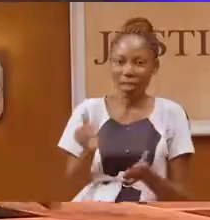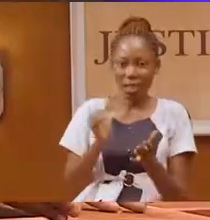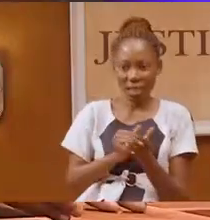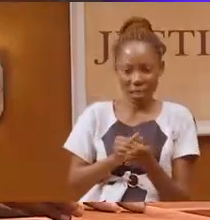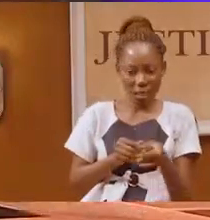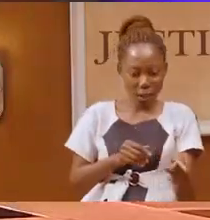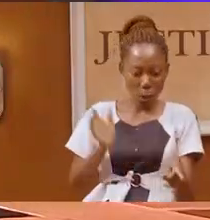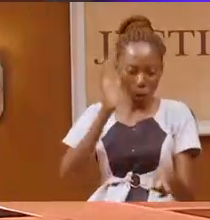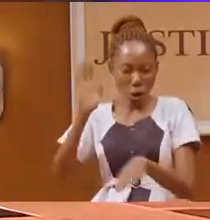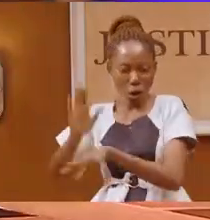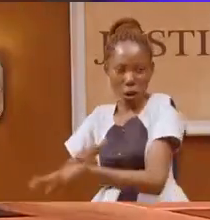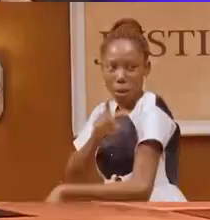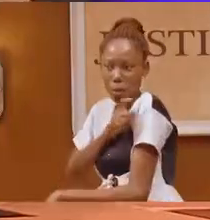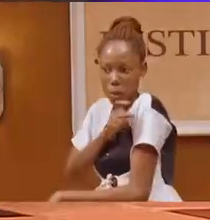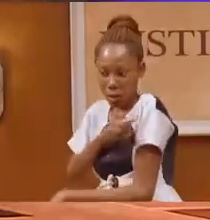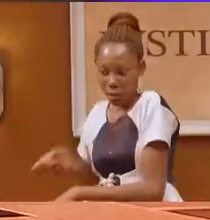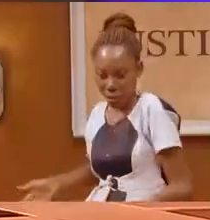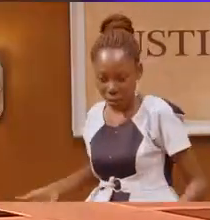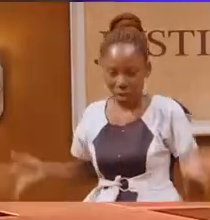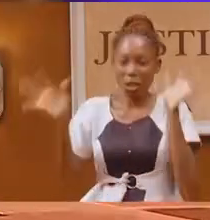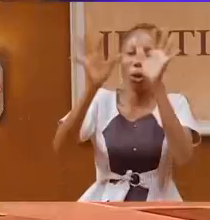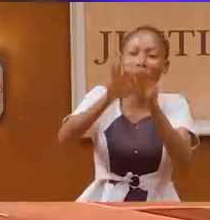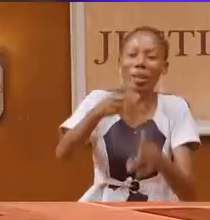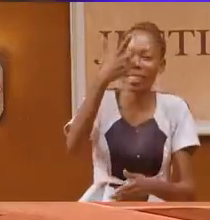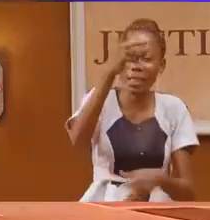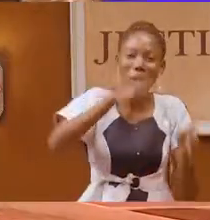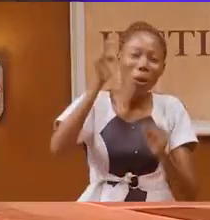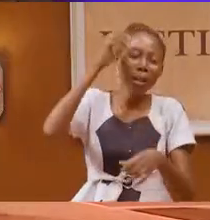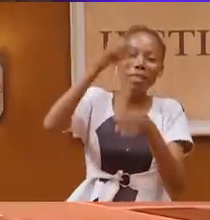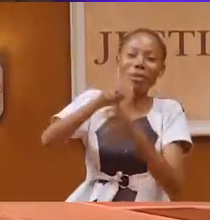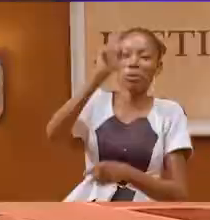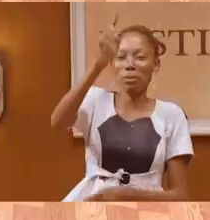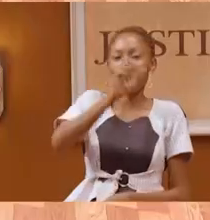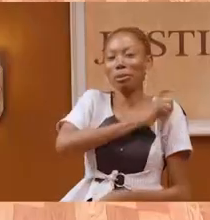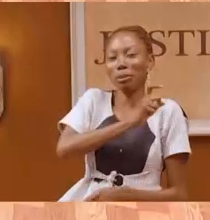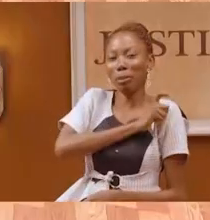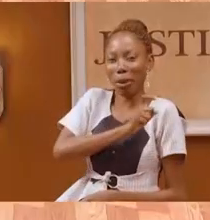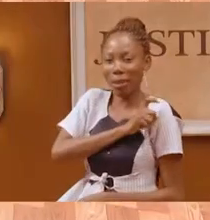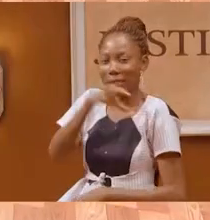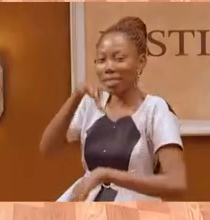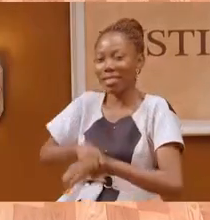calls police to each other, or two or three of them go to one police. I have to follow them to go and release them.